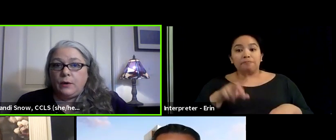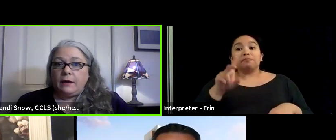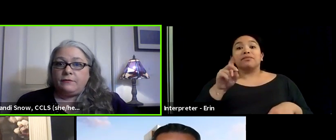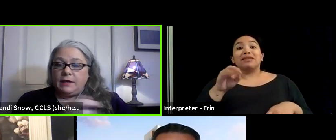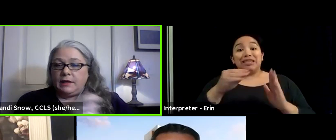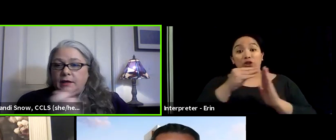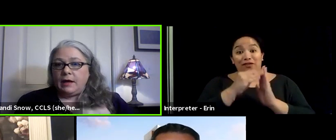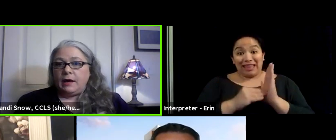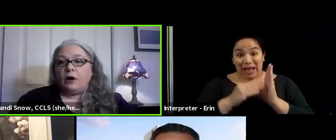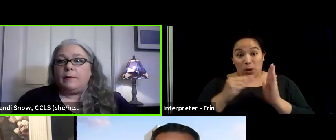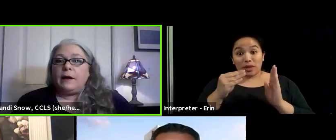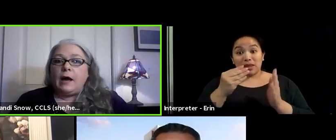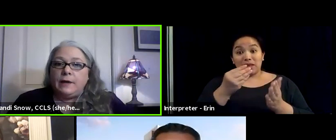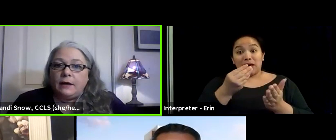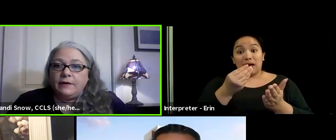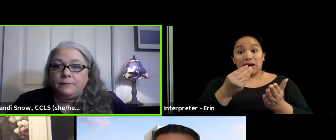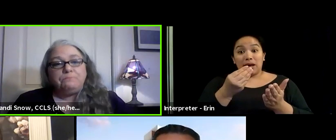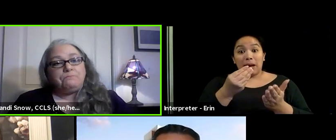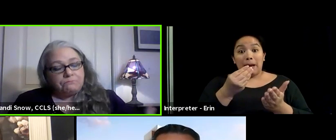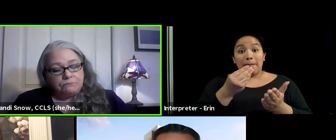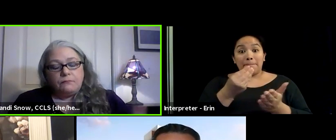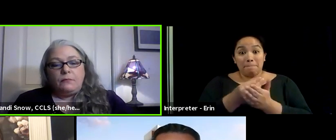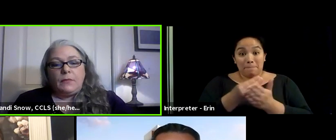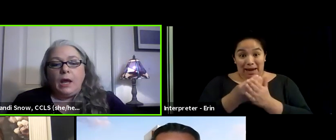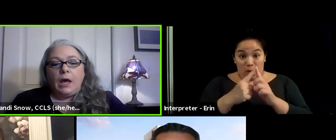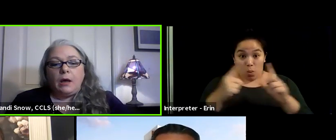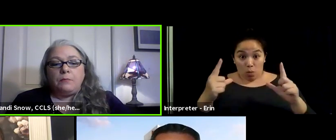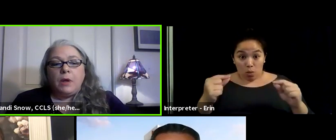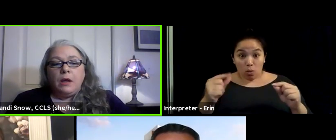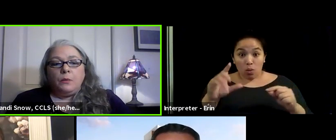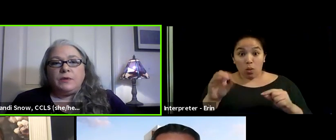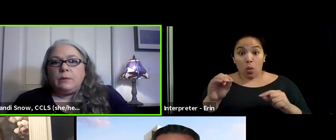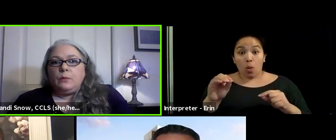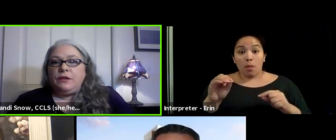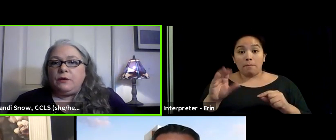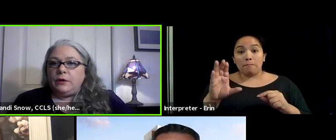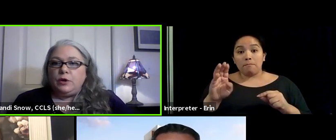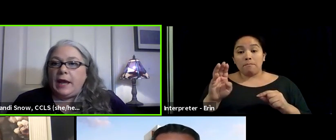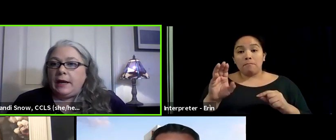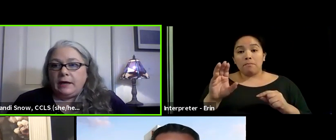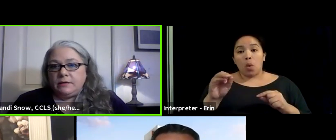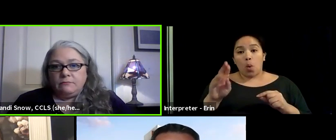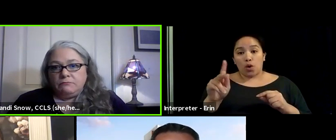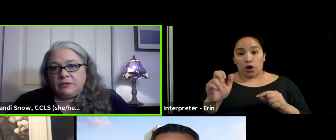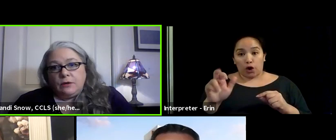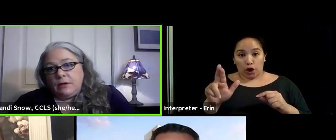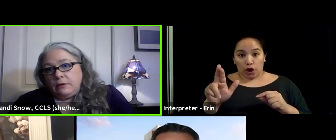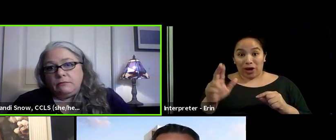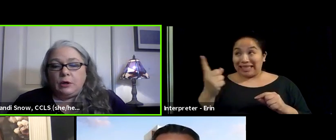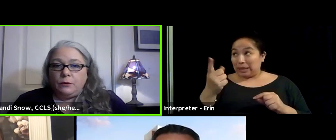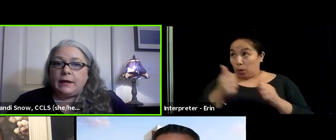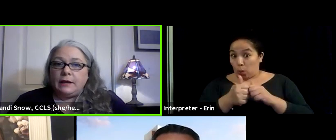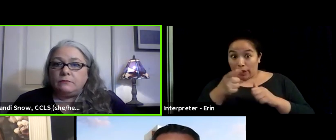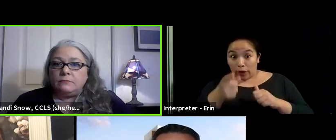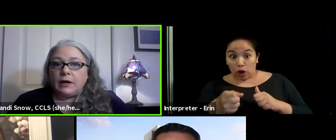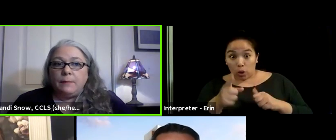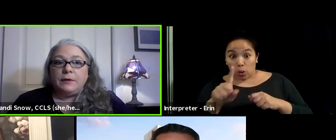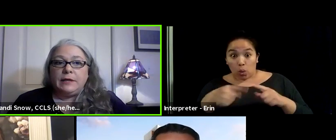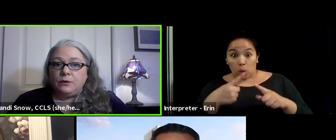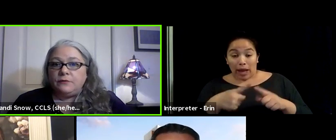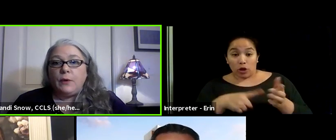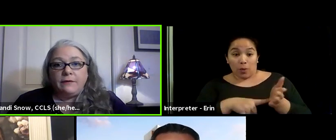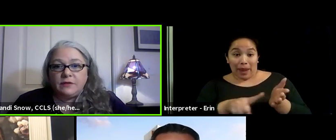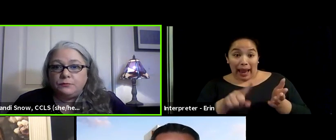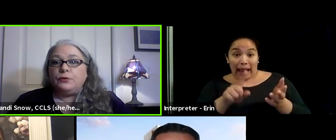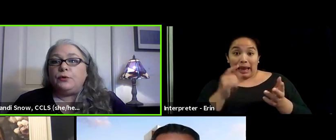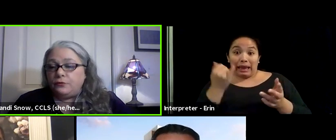and you have the carbon copy of it? Was someone with you when you paid it? So that, they can accompany